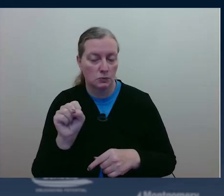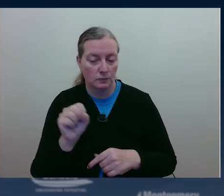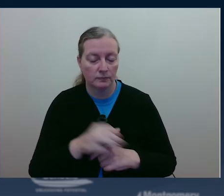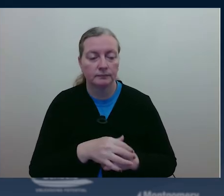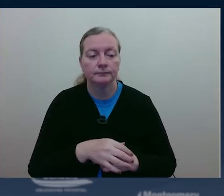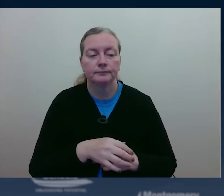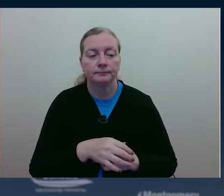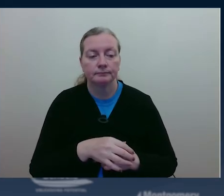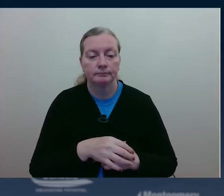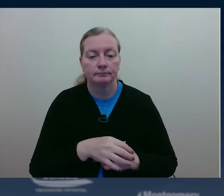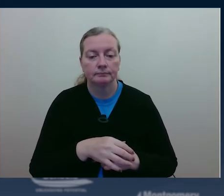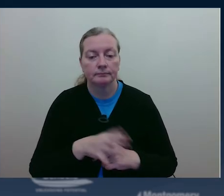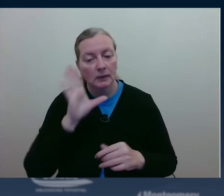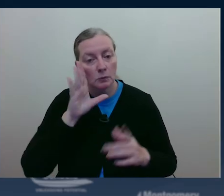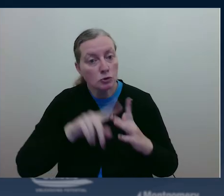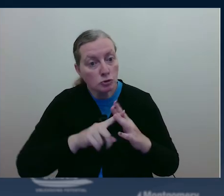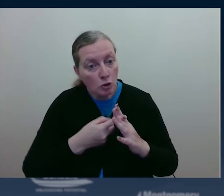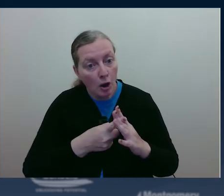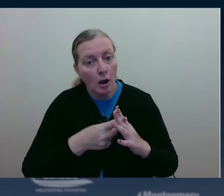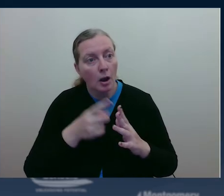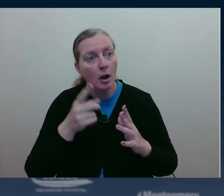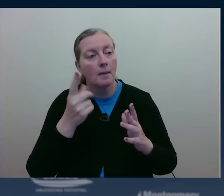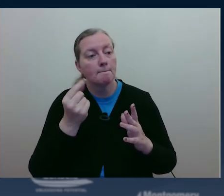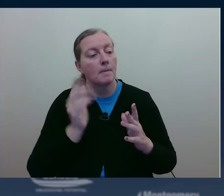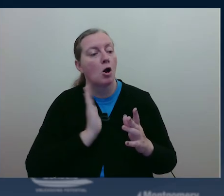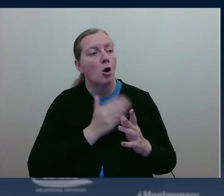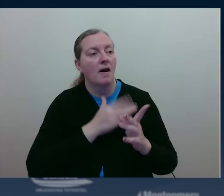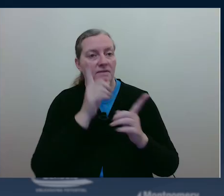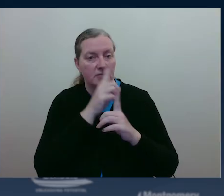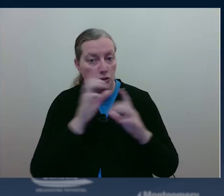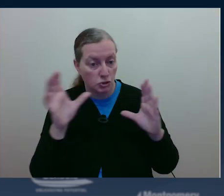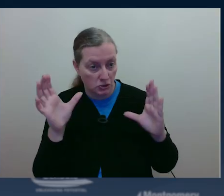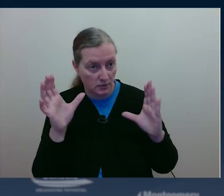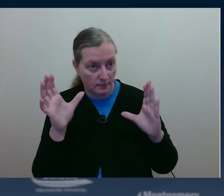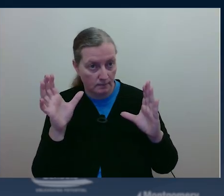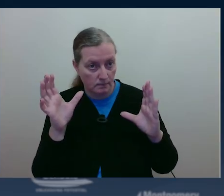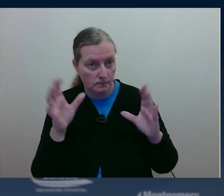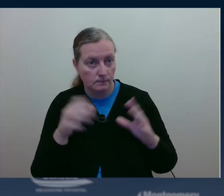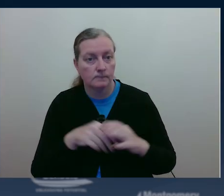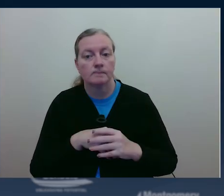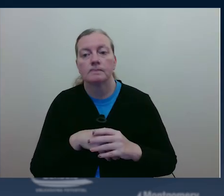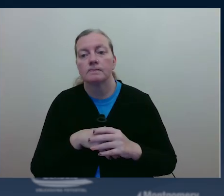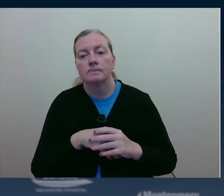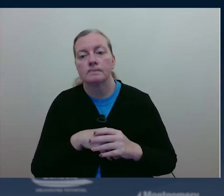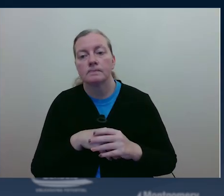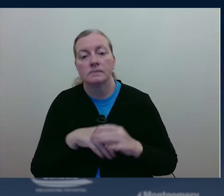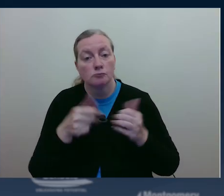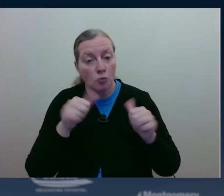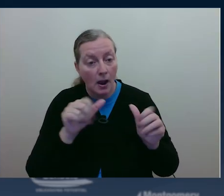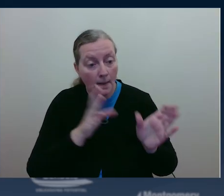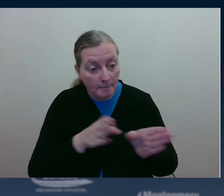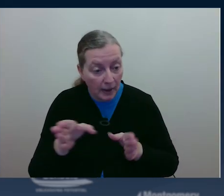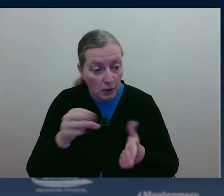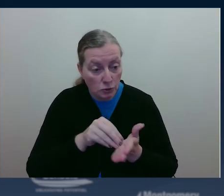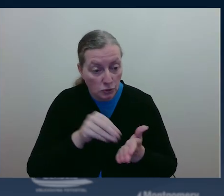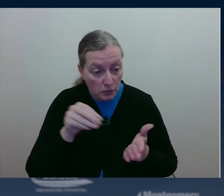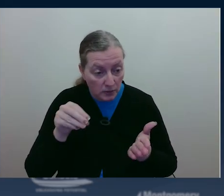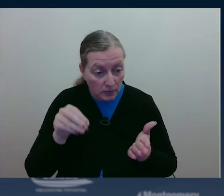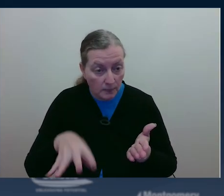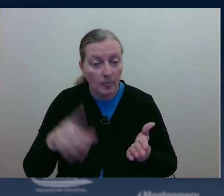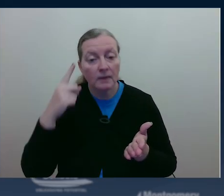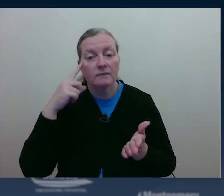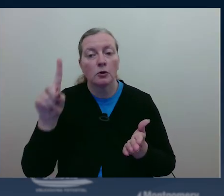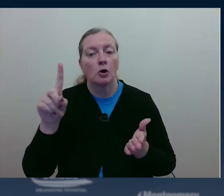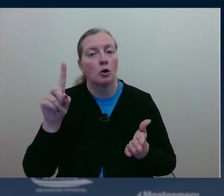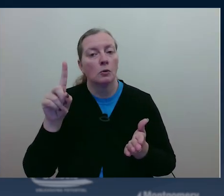vision. So the vision is to prepare students for healthcare careers. We're